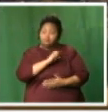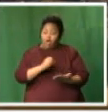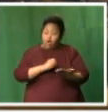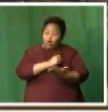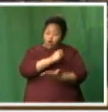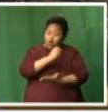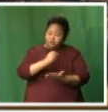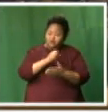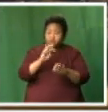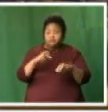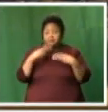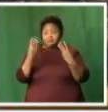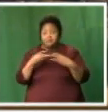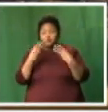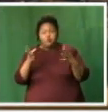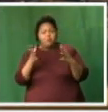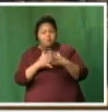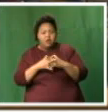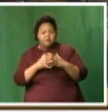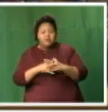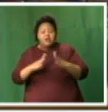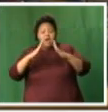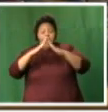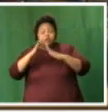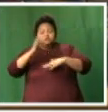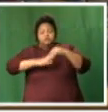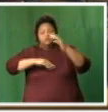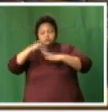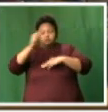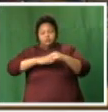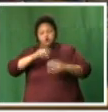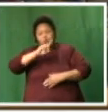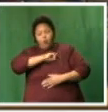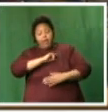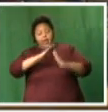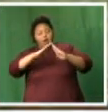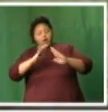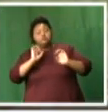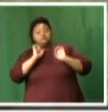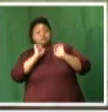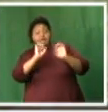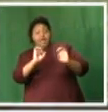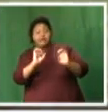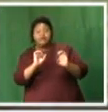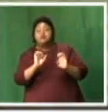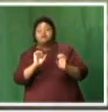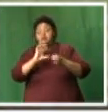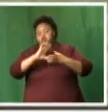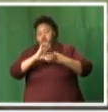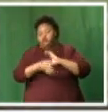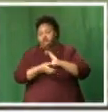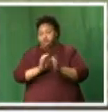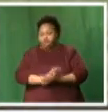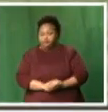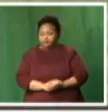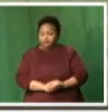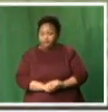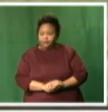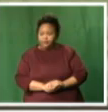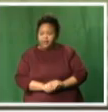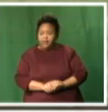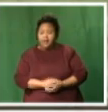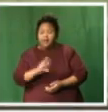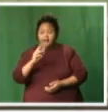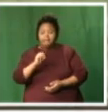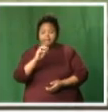ukuthi indlu lebeyalala kuyo beyingasekho esimeni esikahle. Ngemuva kokuthi isive sasemdumezulu sibone